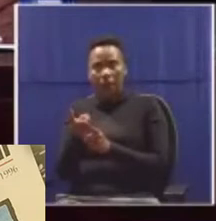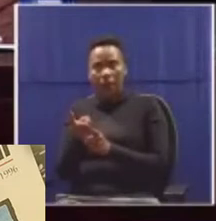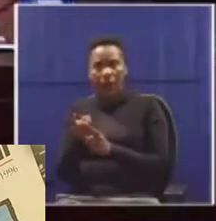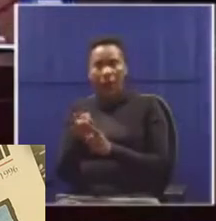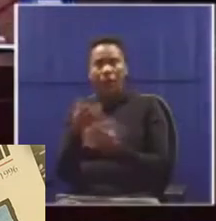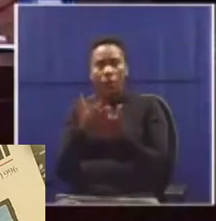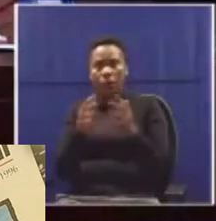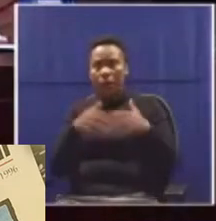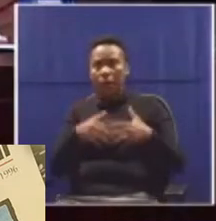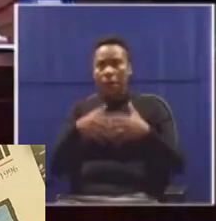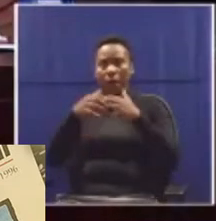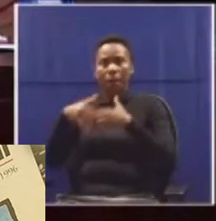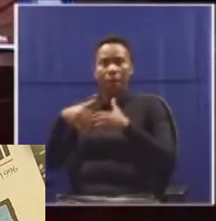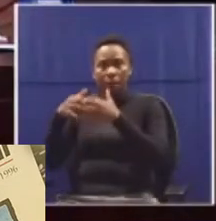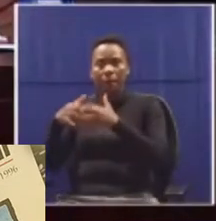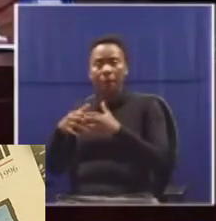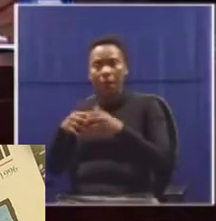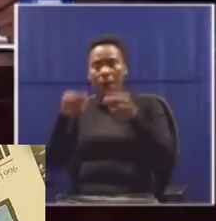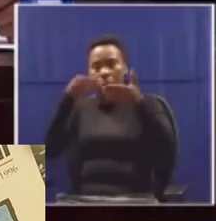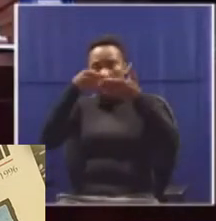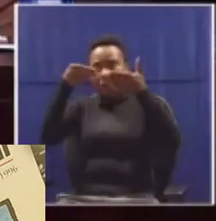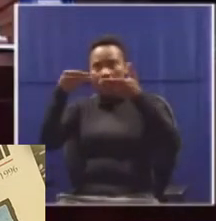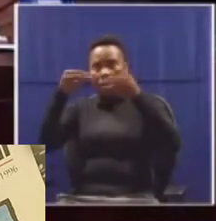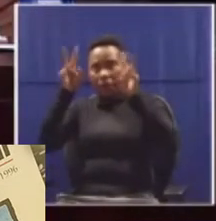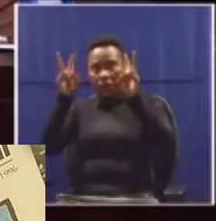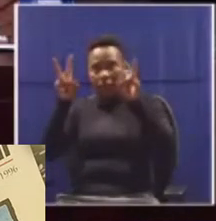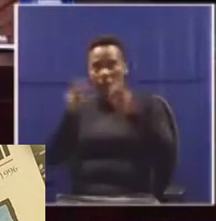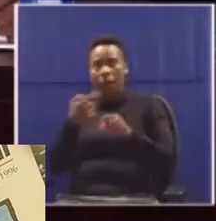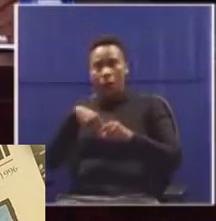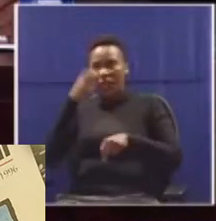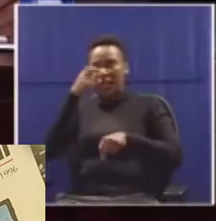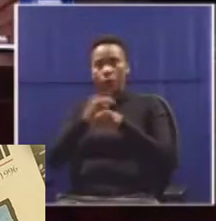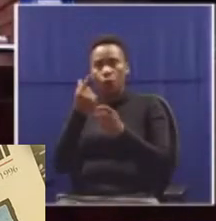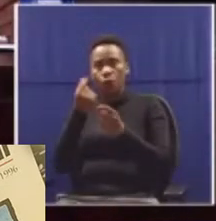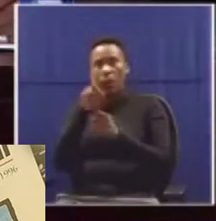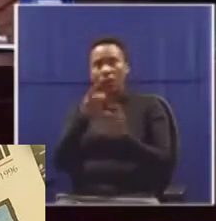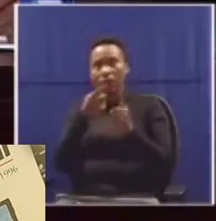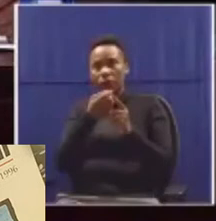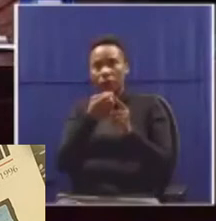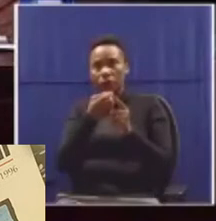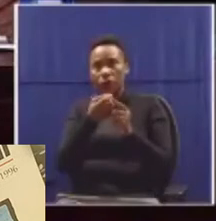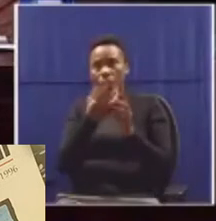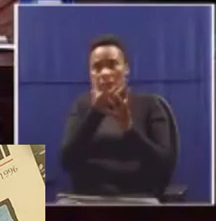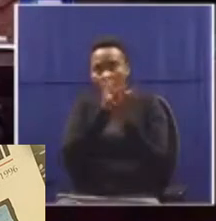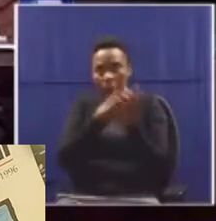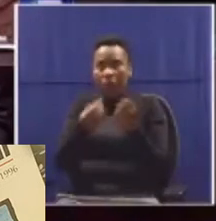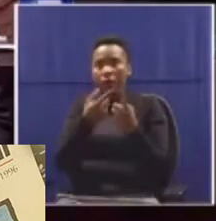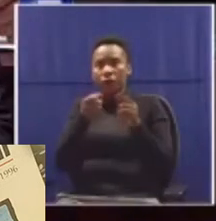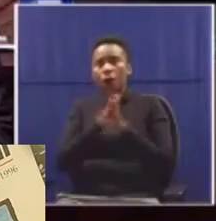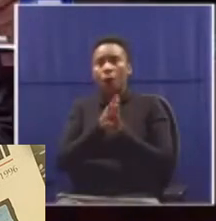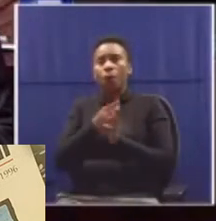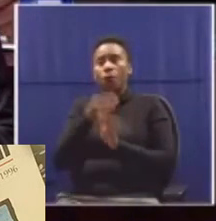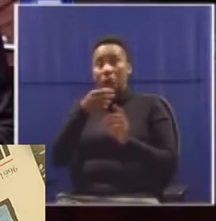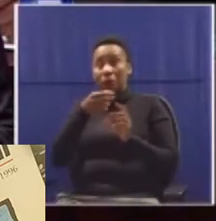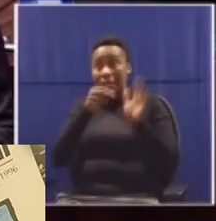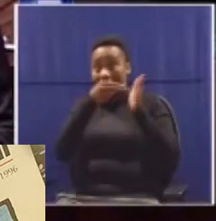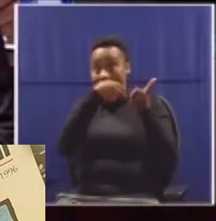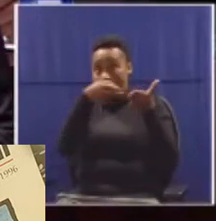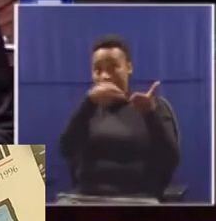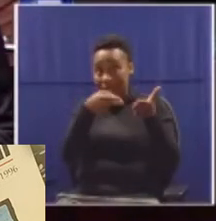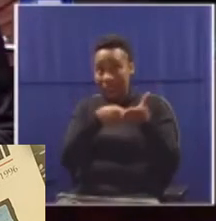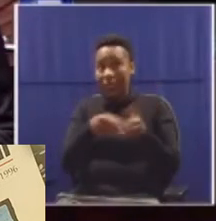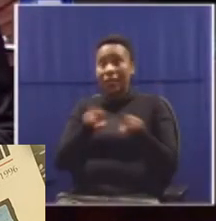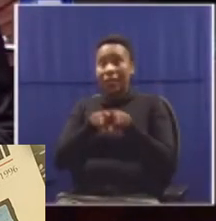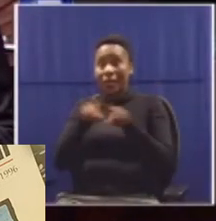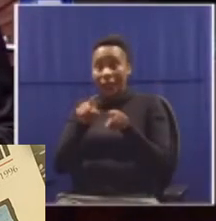slogans and rhetoric so what are we doing to get out of the greatest and not just whine about it like we had the sponsor of this